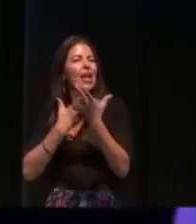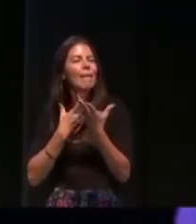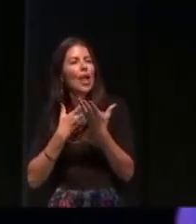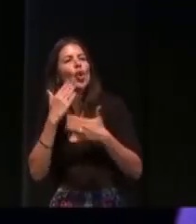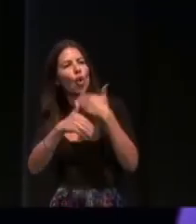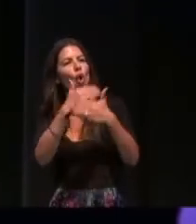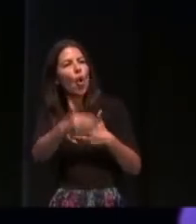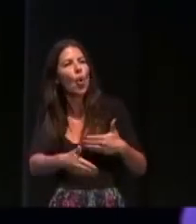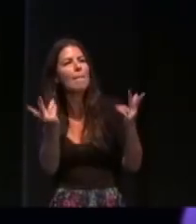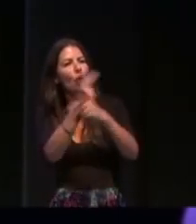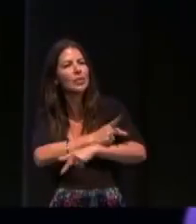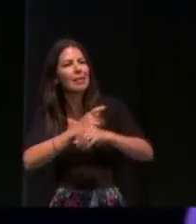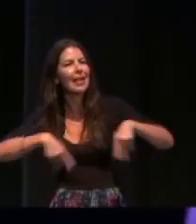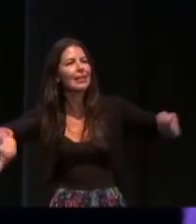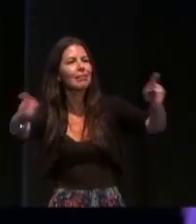and multiply.